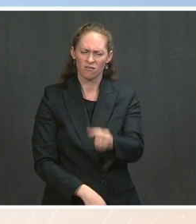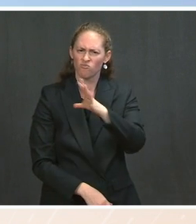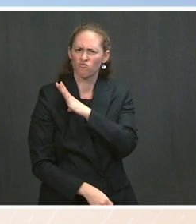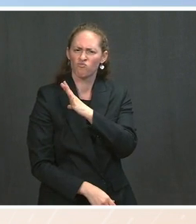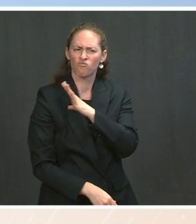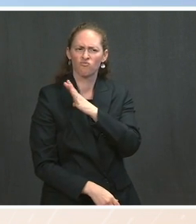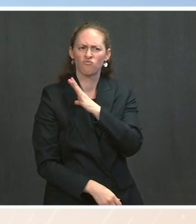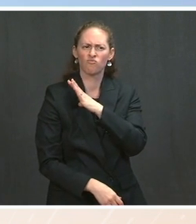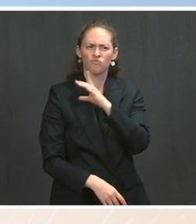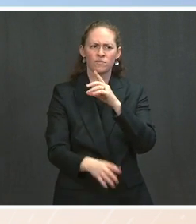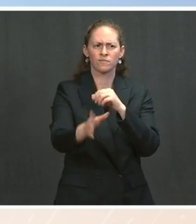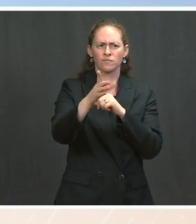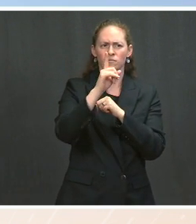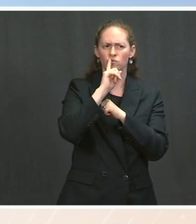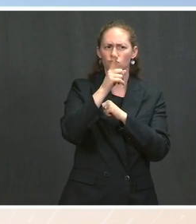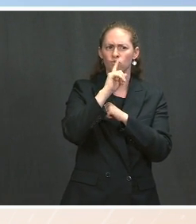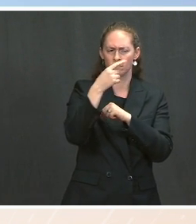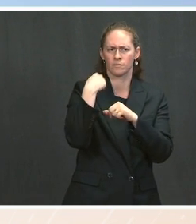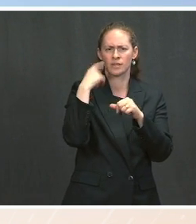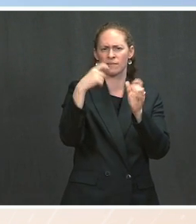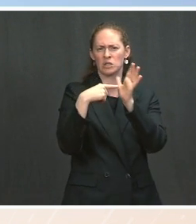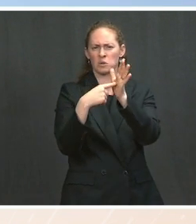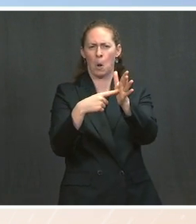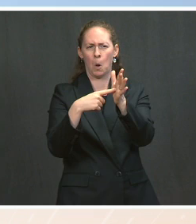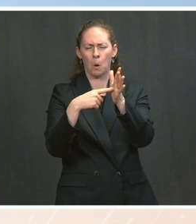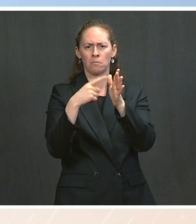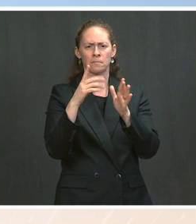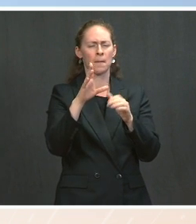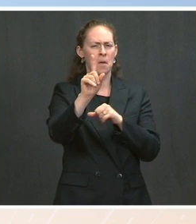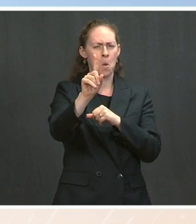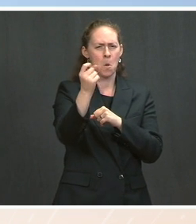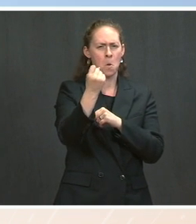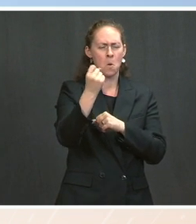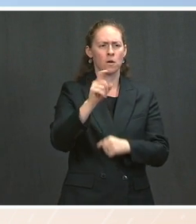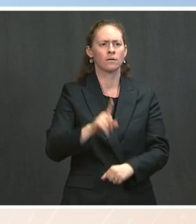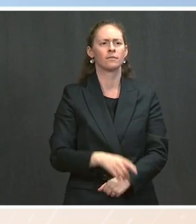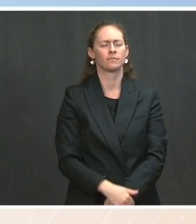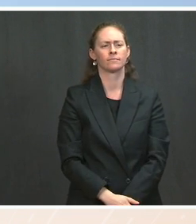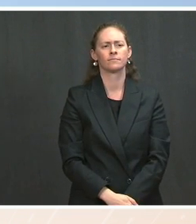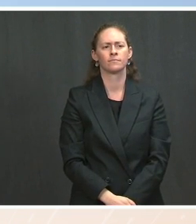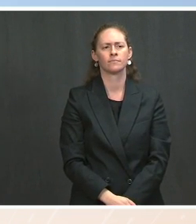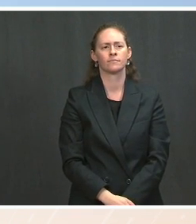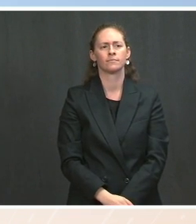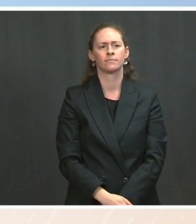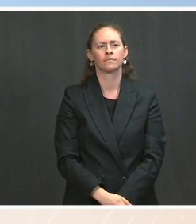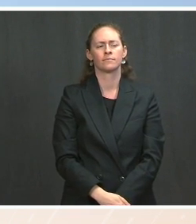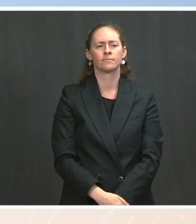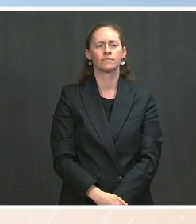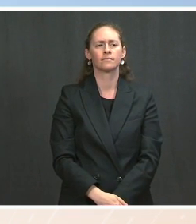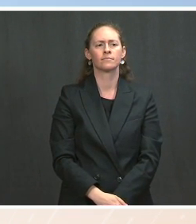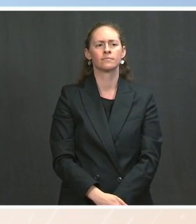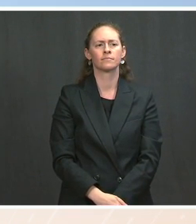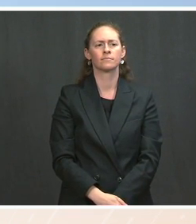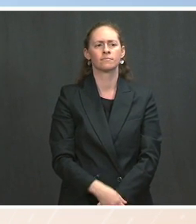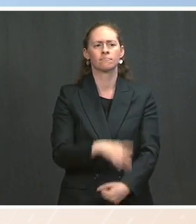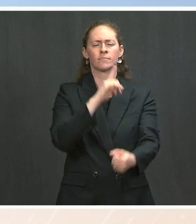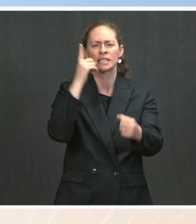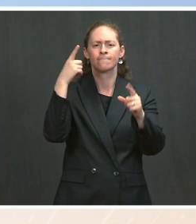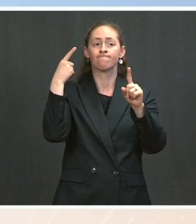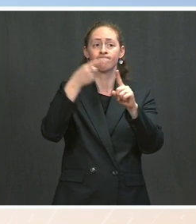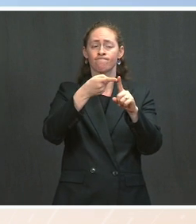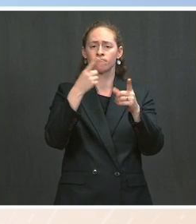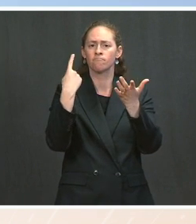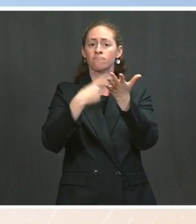so you'll see all the specifics for yourself. But again, I noted the top-line number that was offered. Our proposal